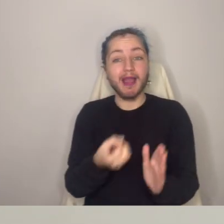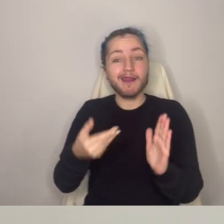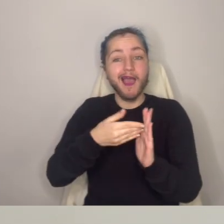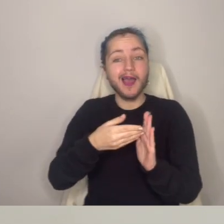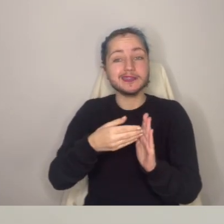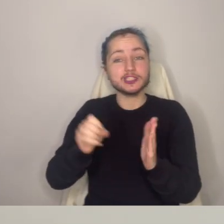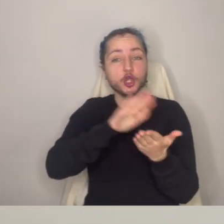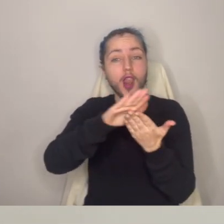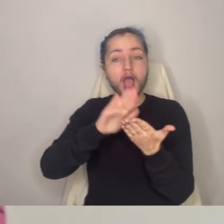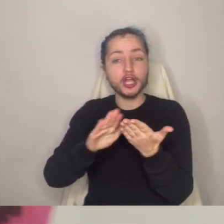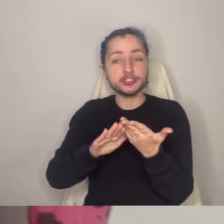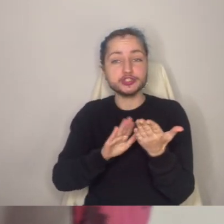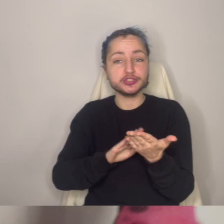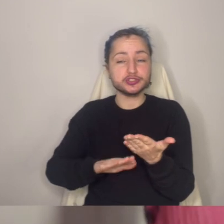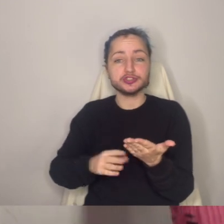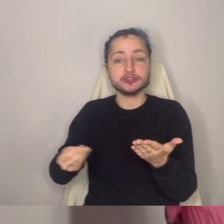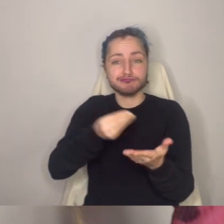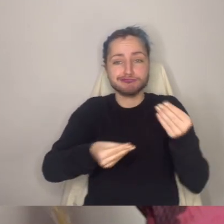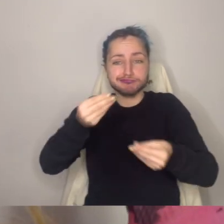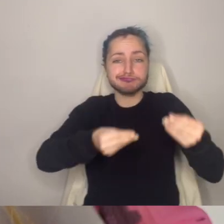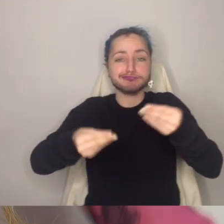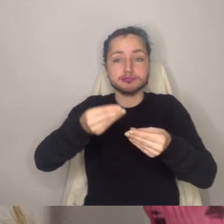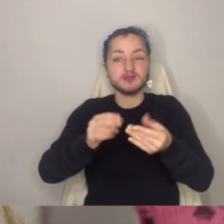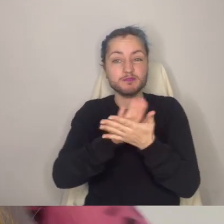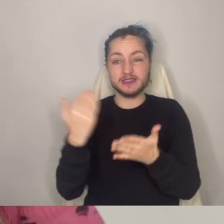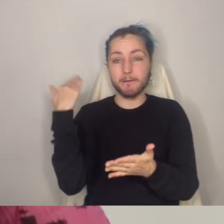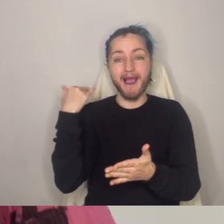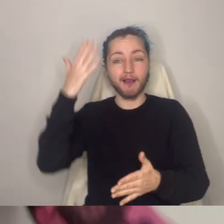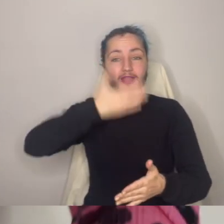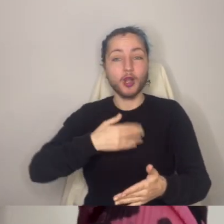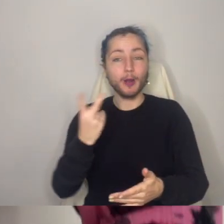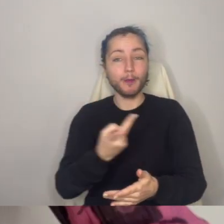over the top to make the back just as beautiful as the front.